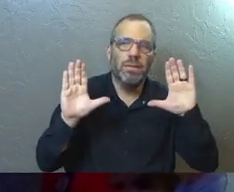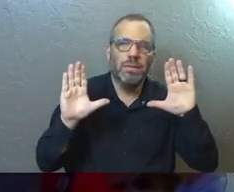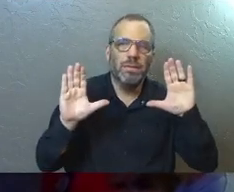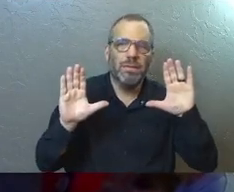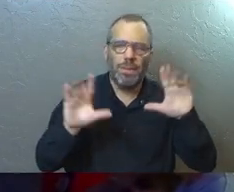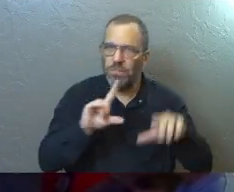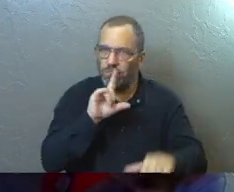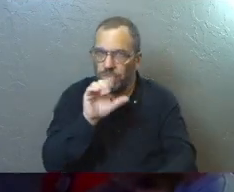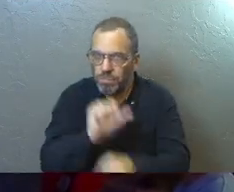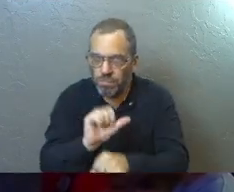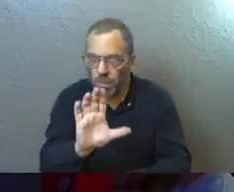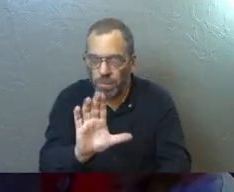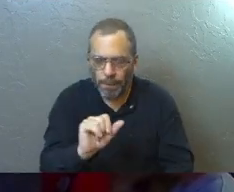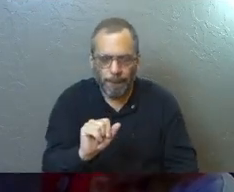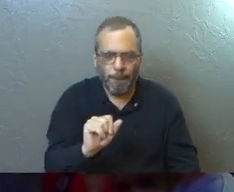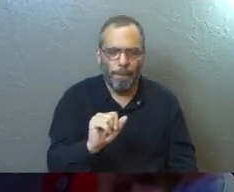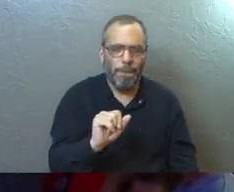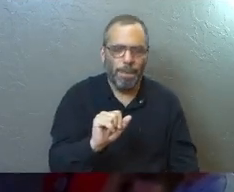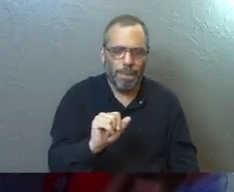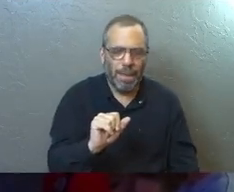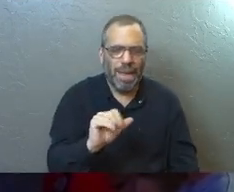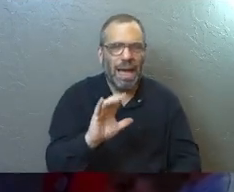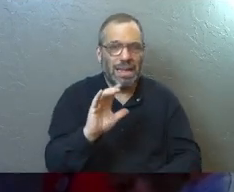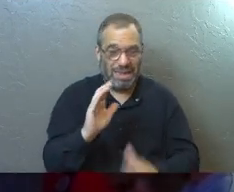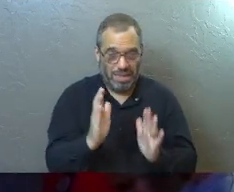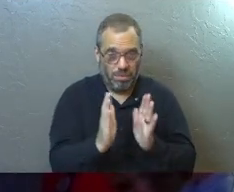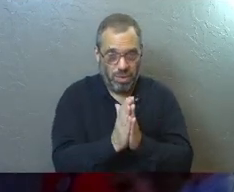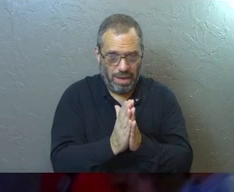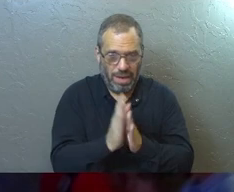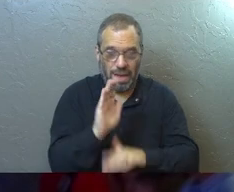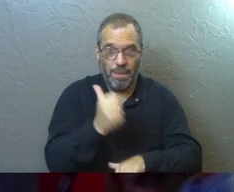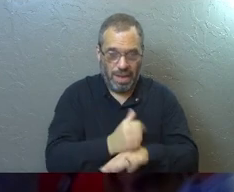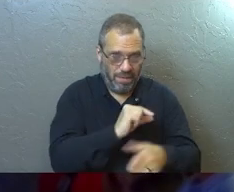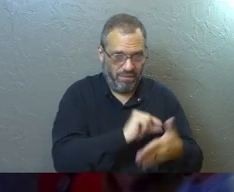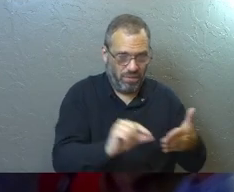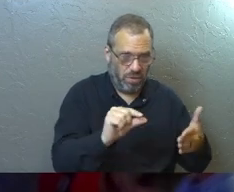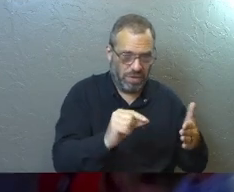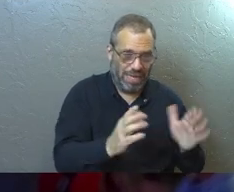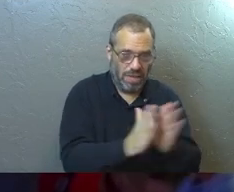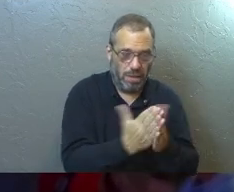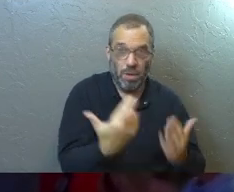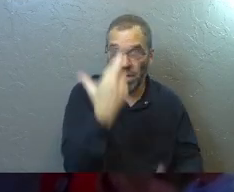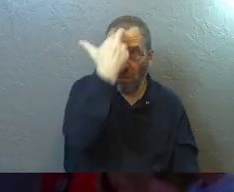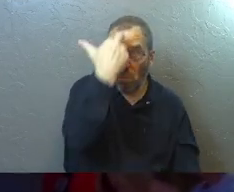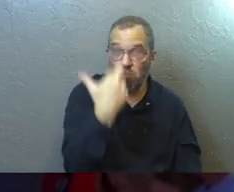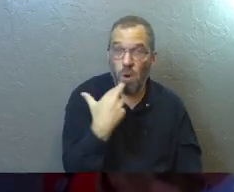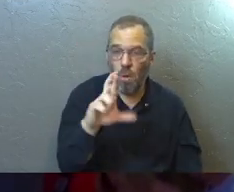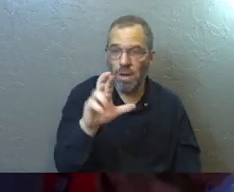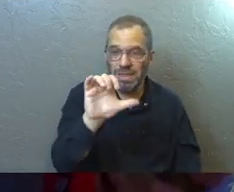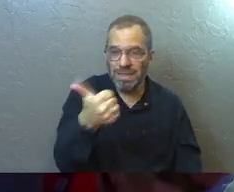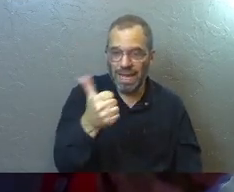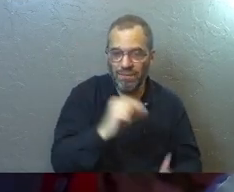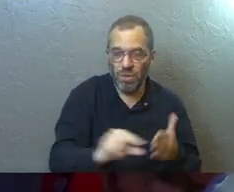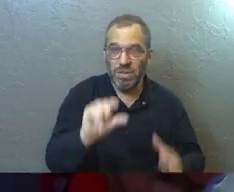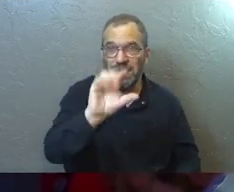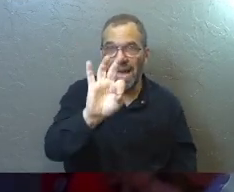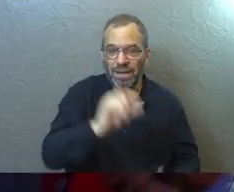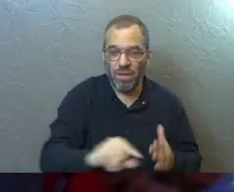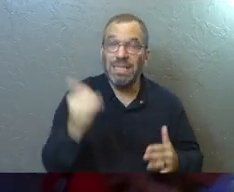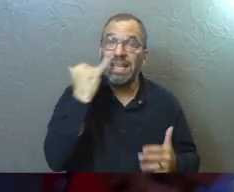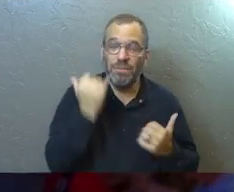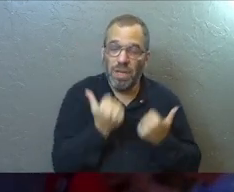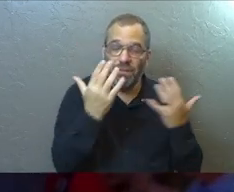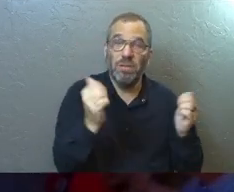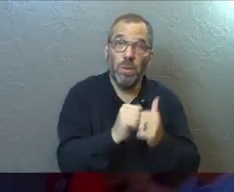real, I'm going to base this prayer. It's on a passage in the book of Romans. Romans 10, 9 and 10 says, if